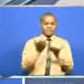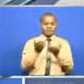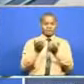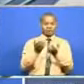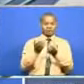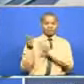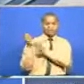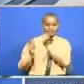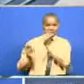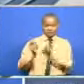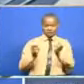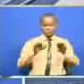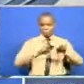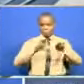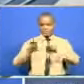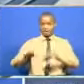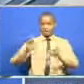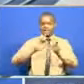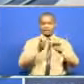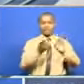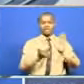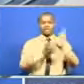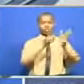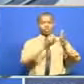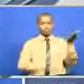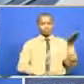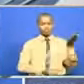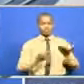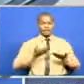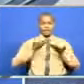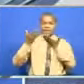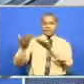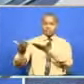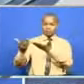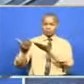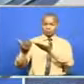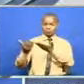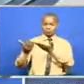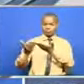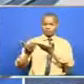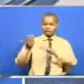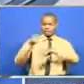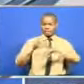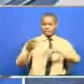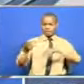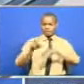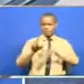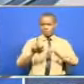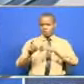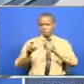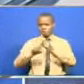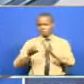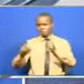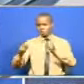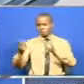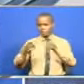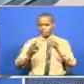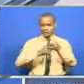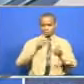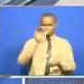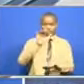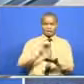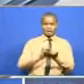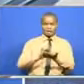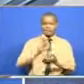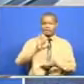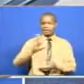from the Tea Directorate shows export volumes for Kenyan tea for the period between January to August dropped from 337,000